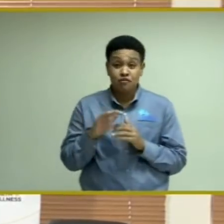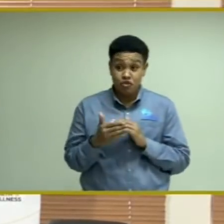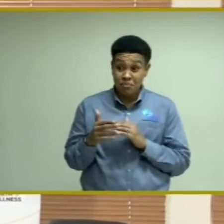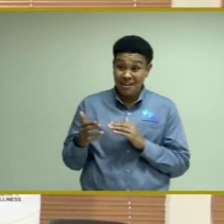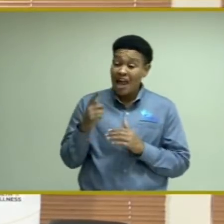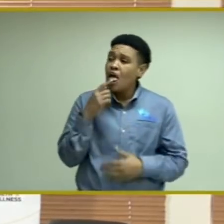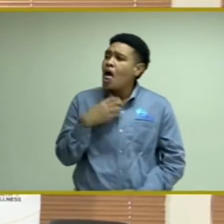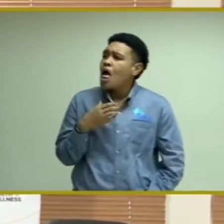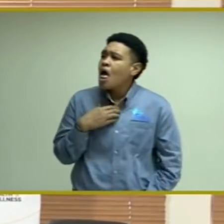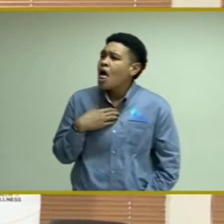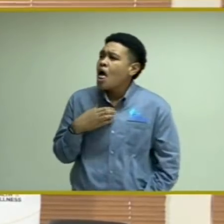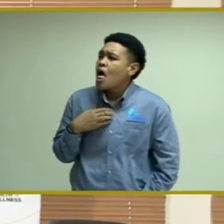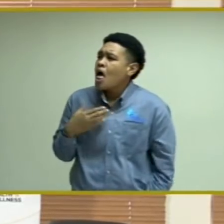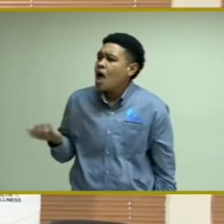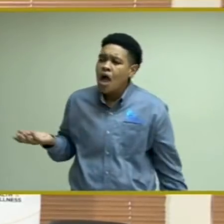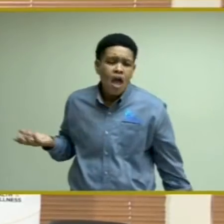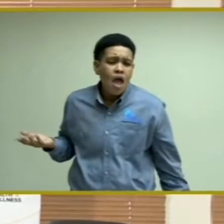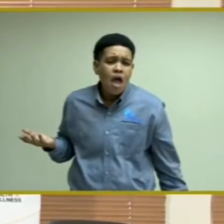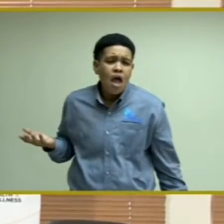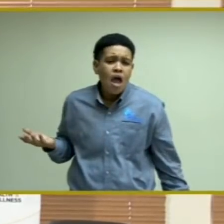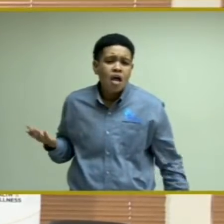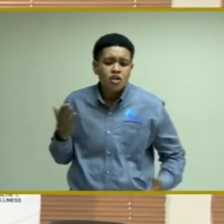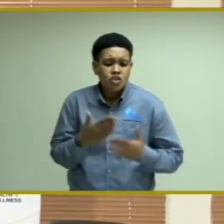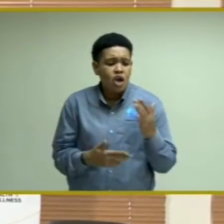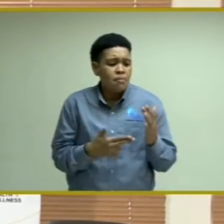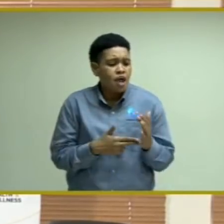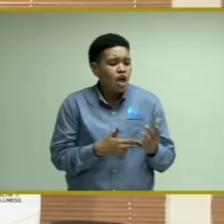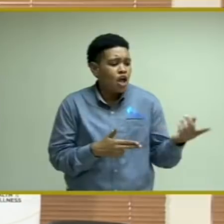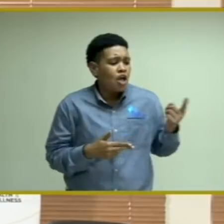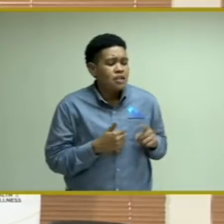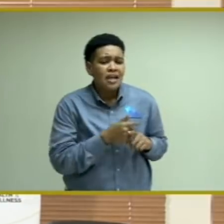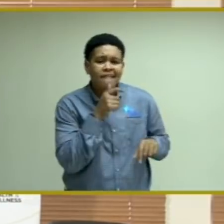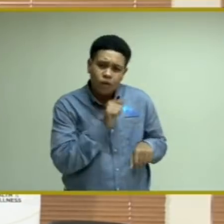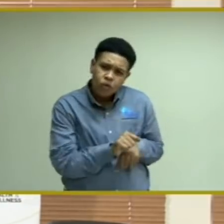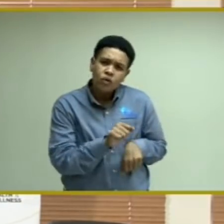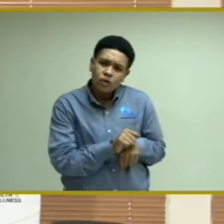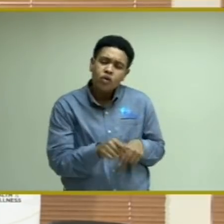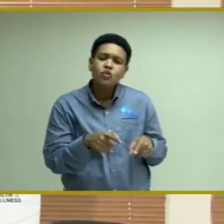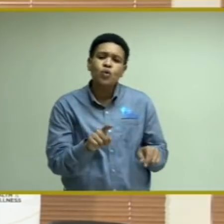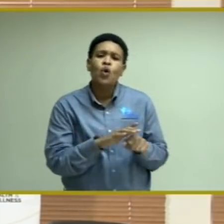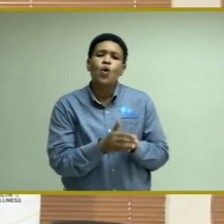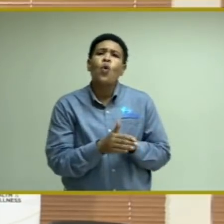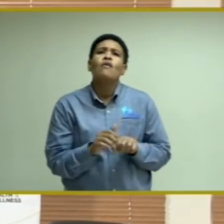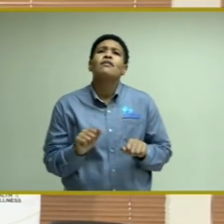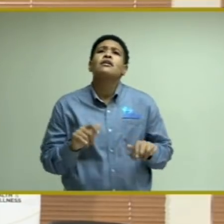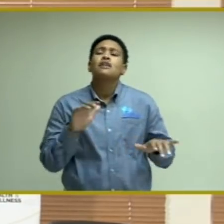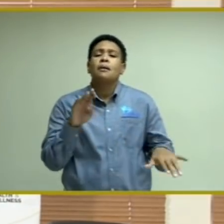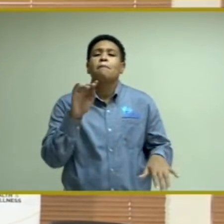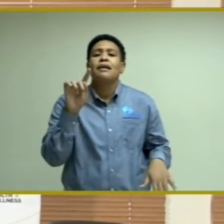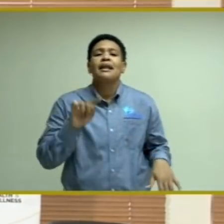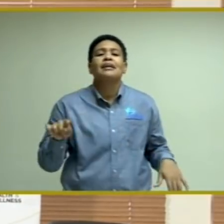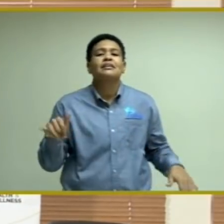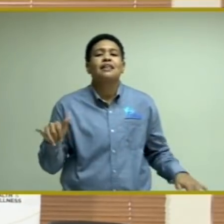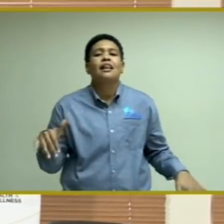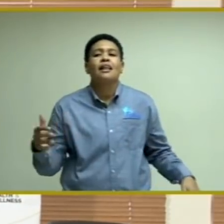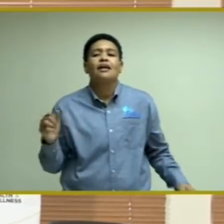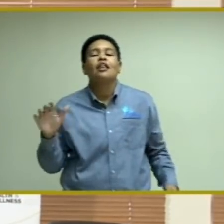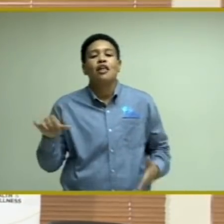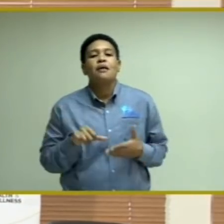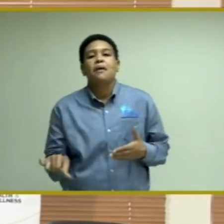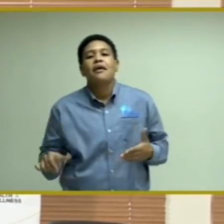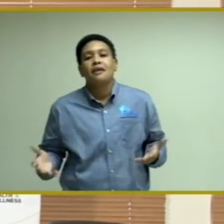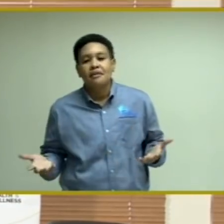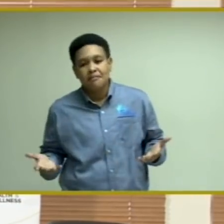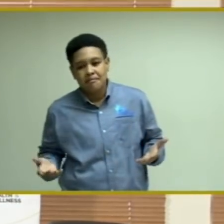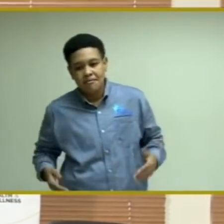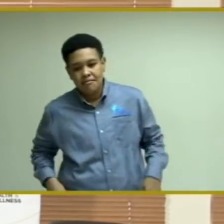is complaining that some of the nurses who worked during the COVID blitz, they have still not received, they have